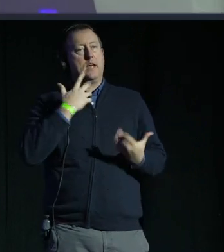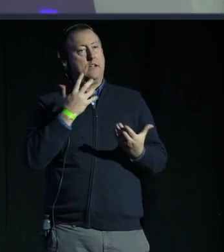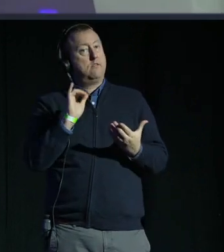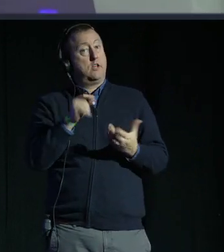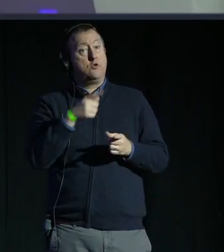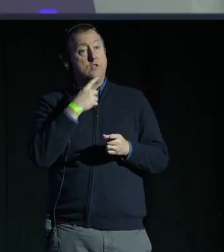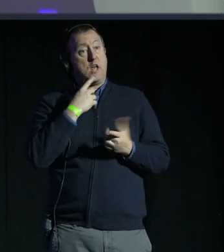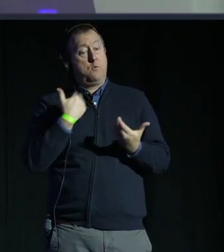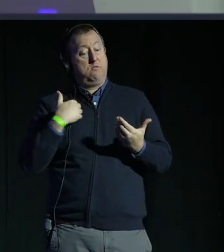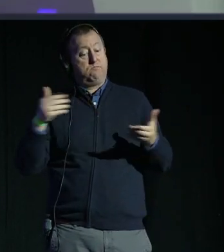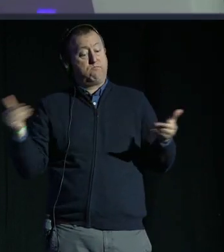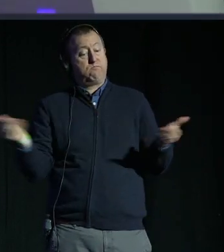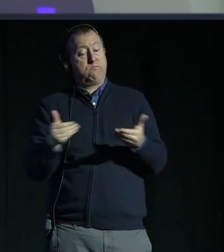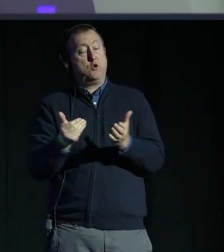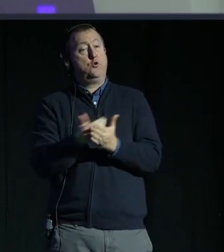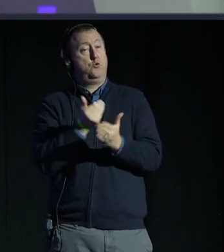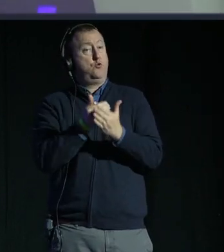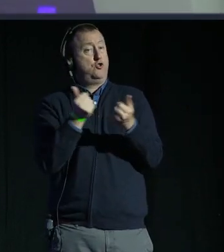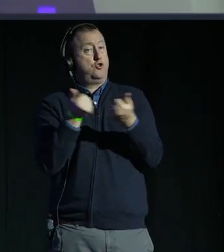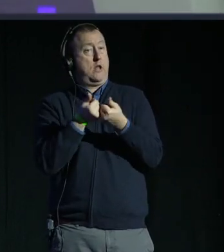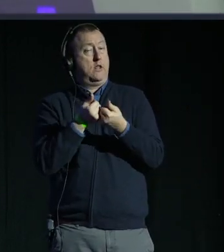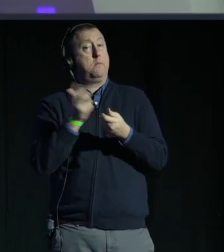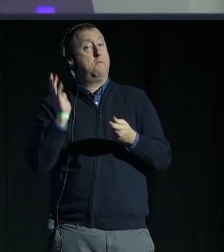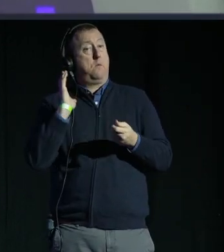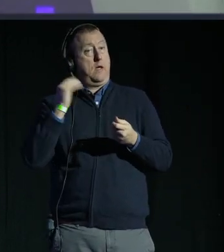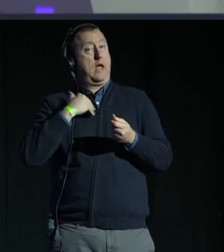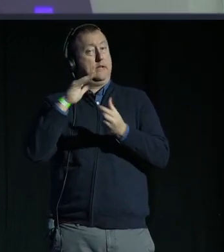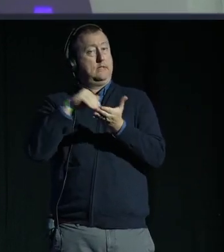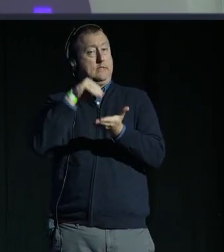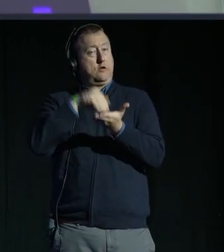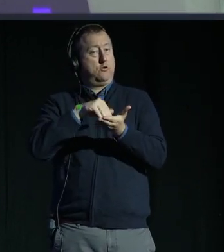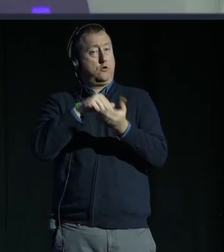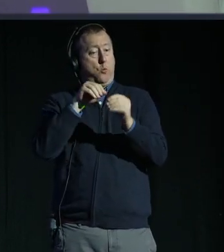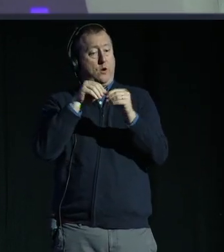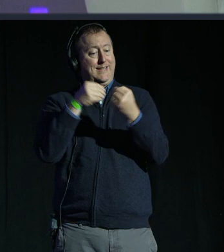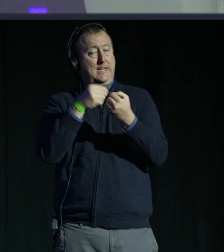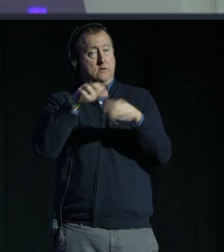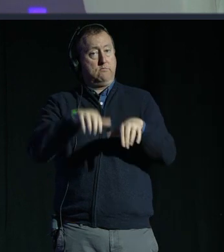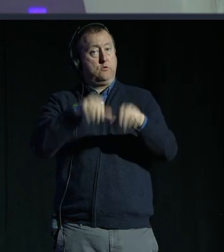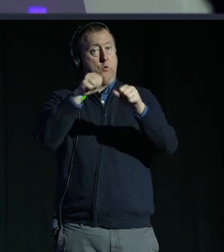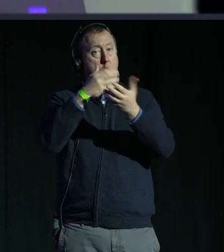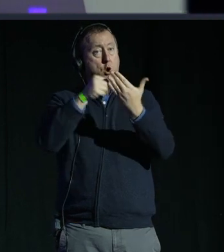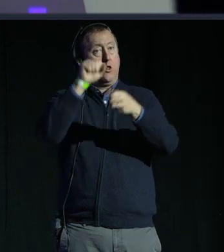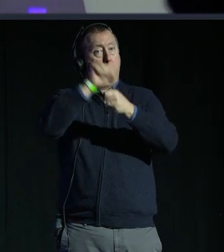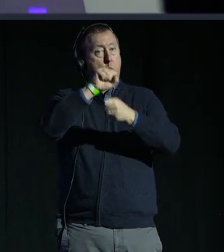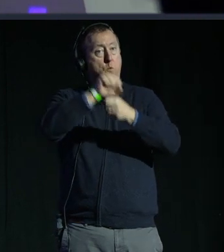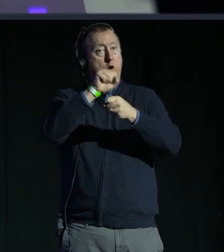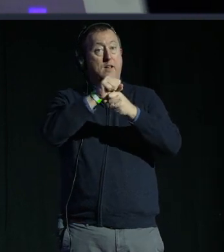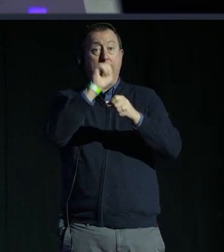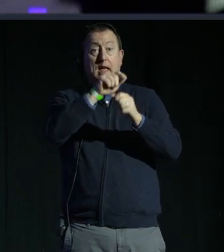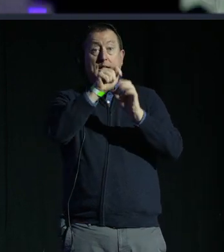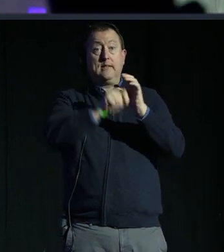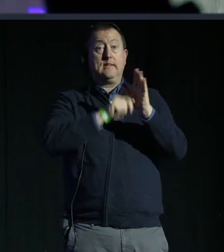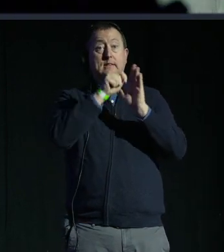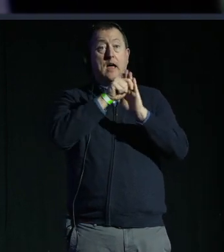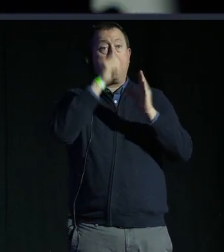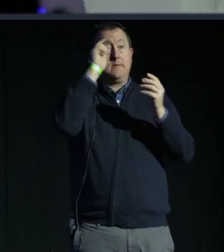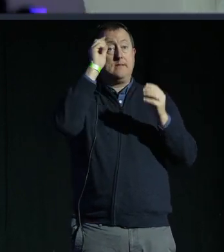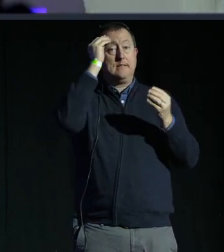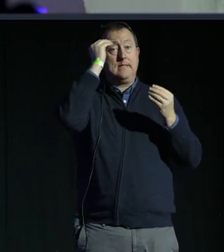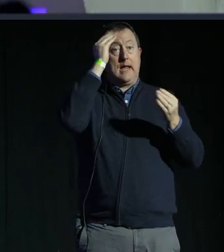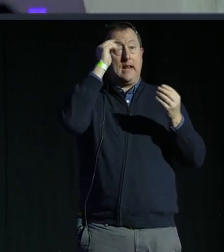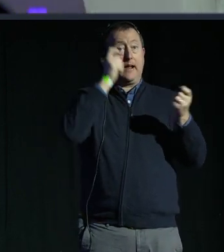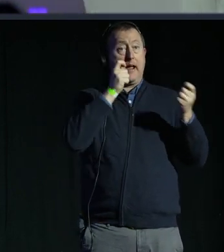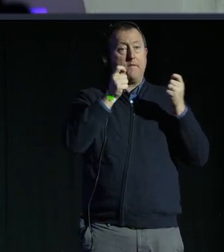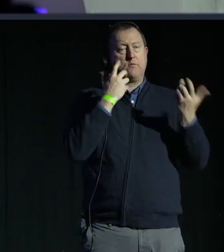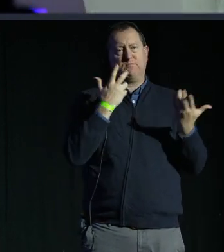some new challenges, right? When we had a centralized organization doing all of this work, data governance was actually a little easier. It was still hard, but you at least